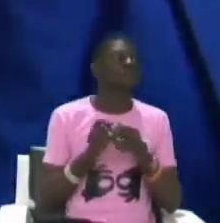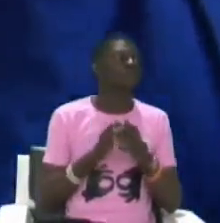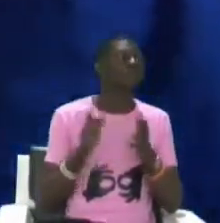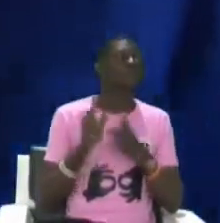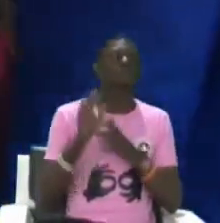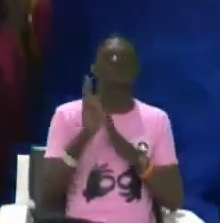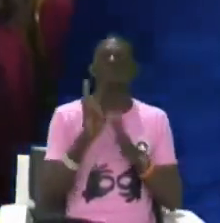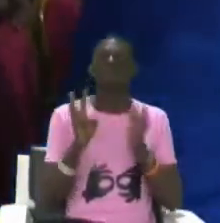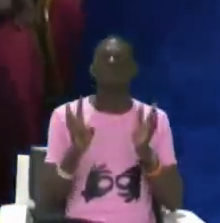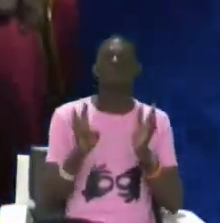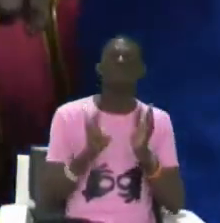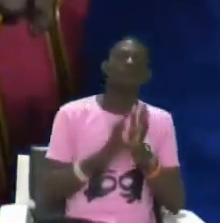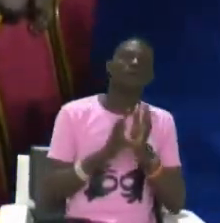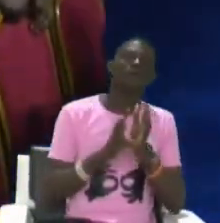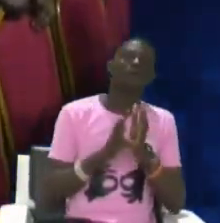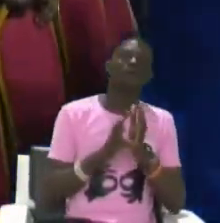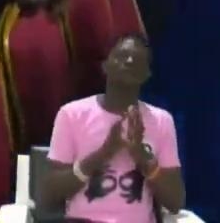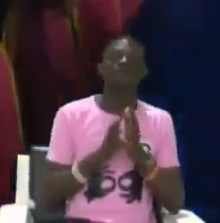Thy will be